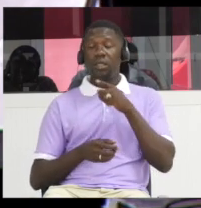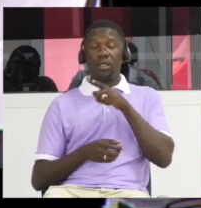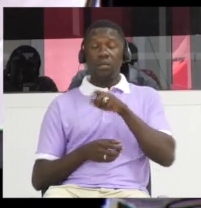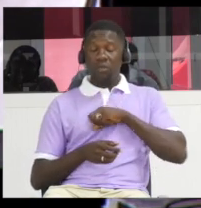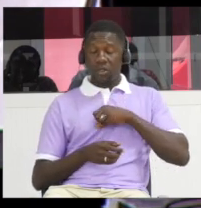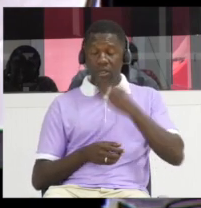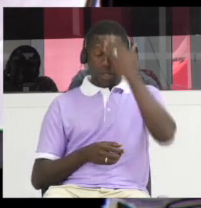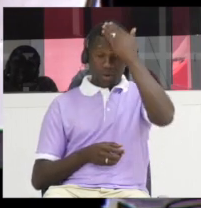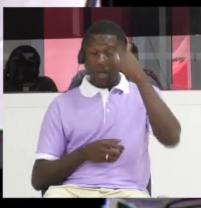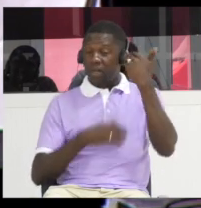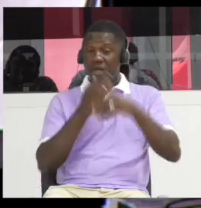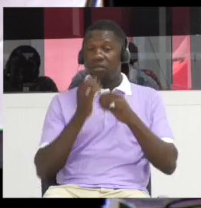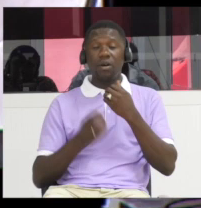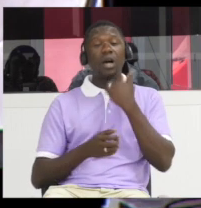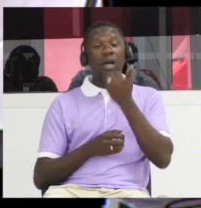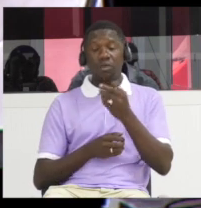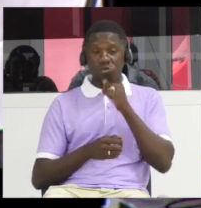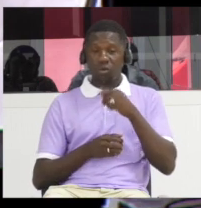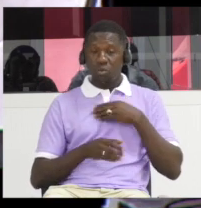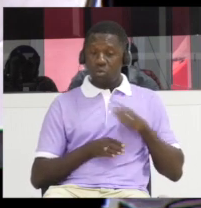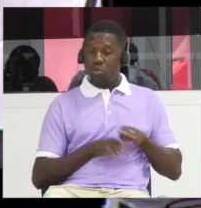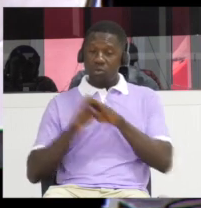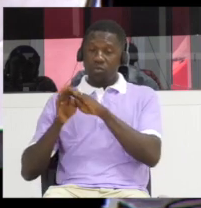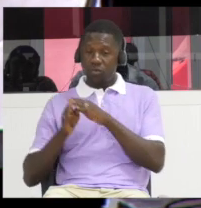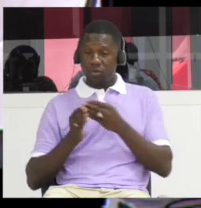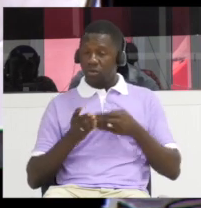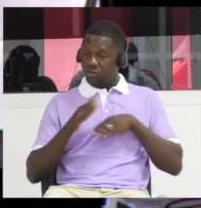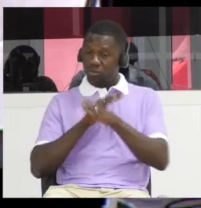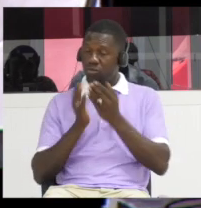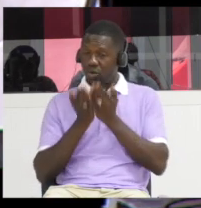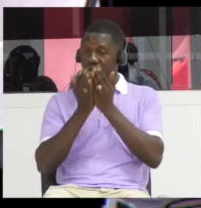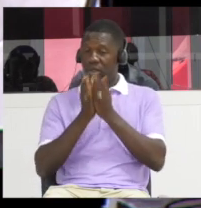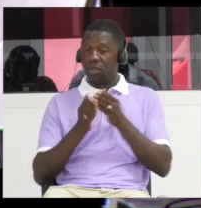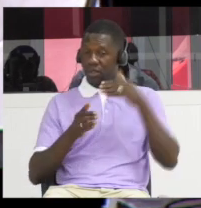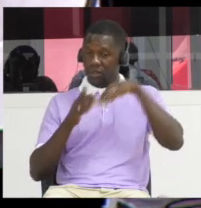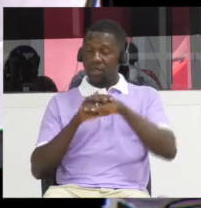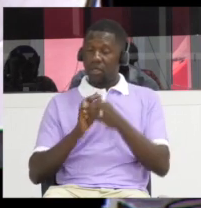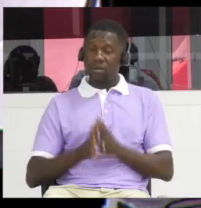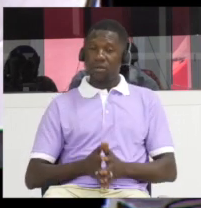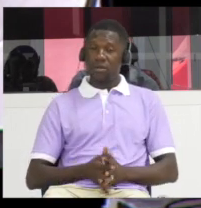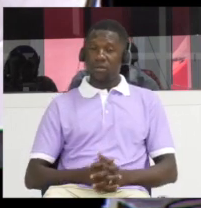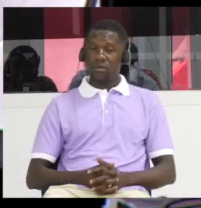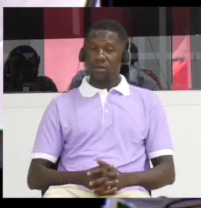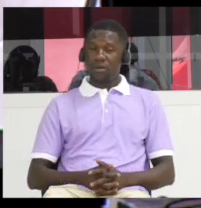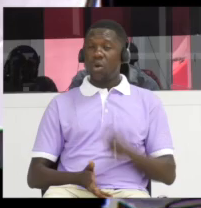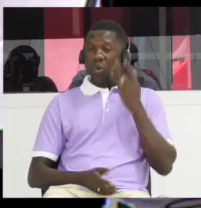of himself and the family. Yeah. When did he say that to you? Yeah, it was in London some years